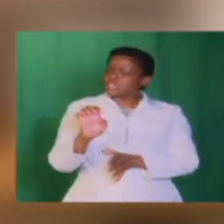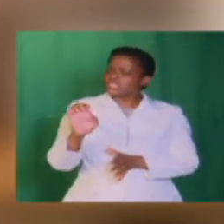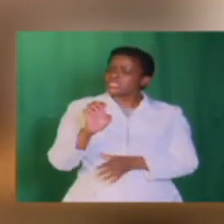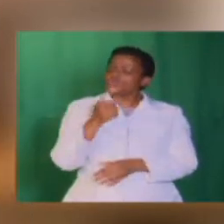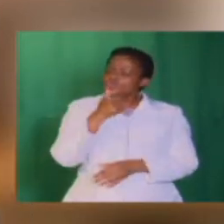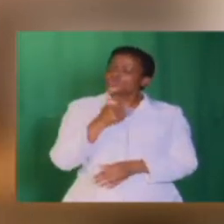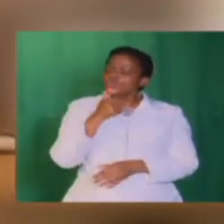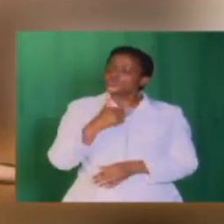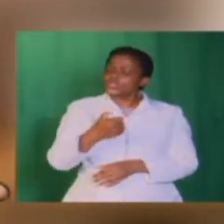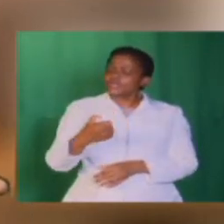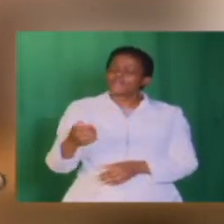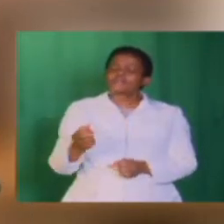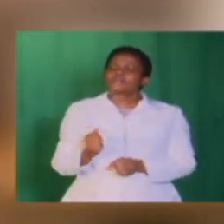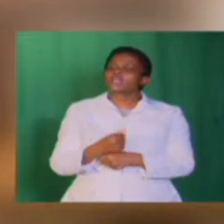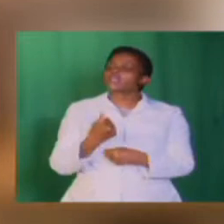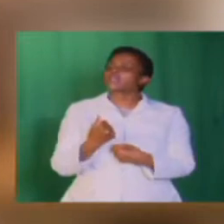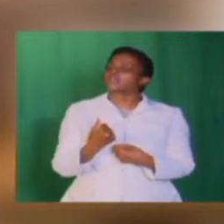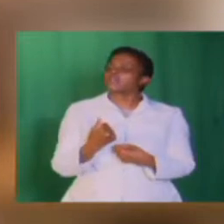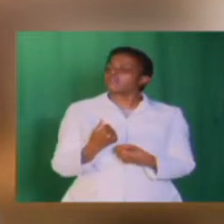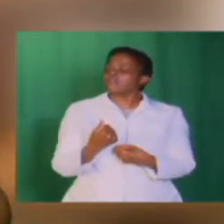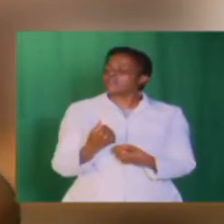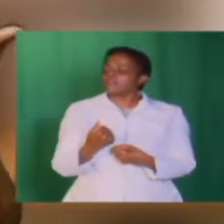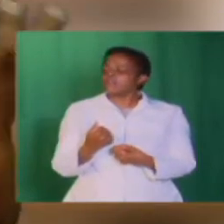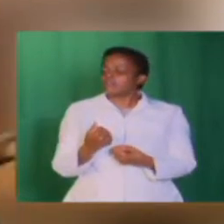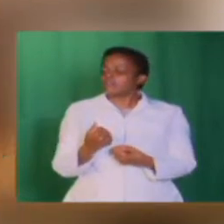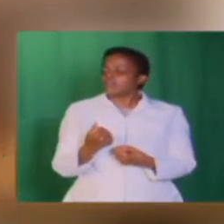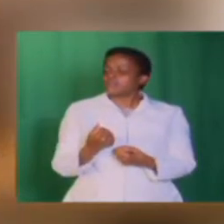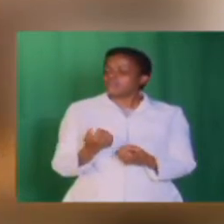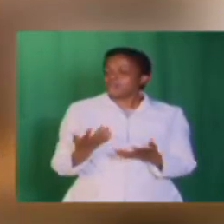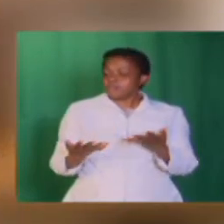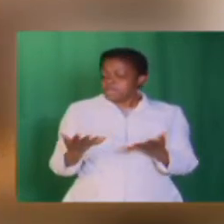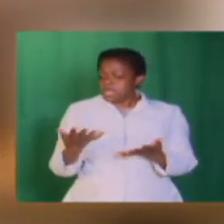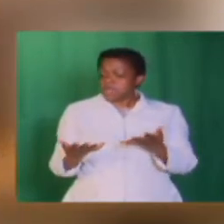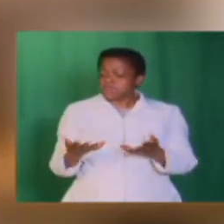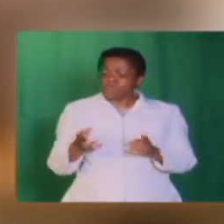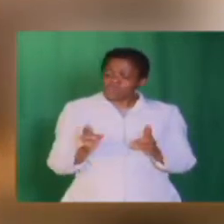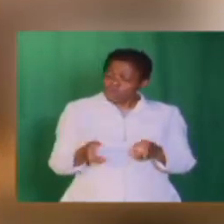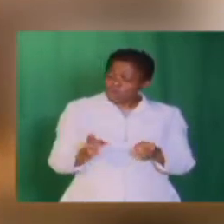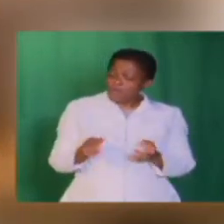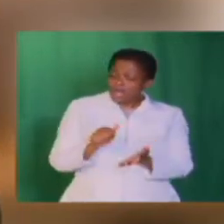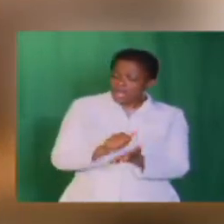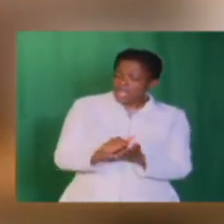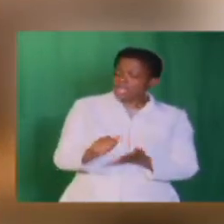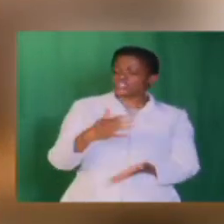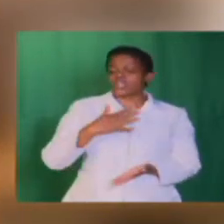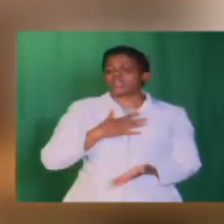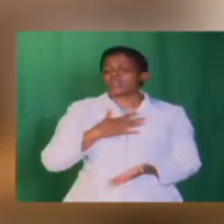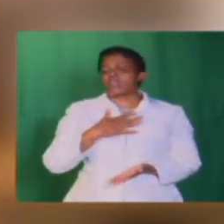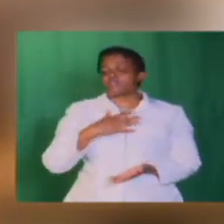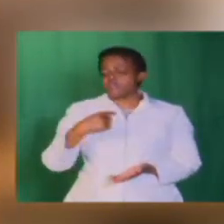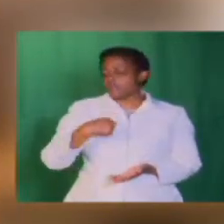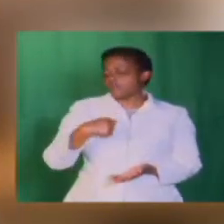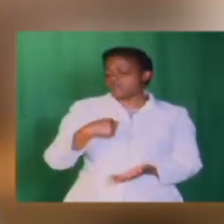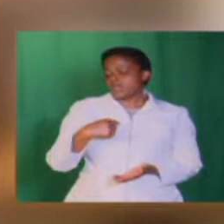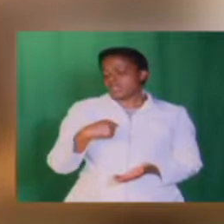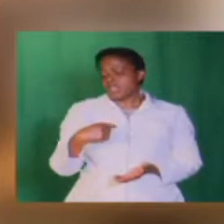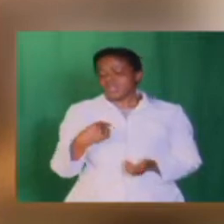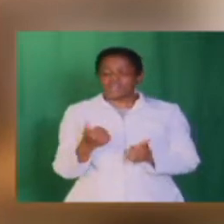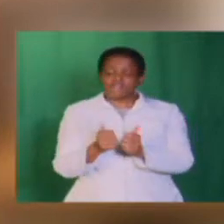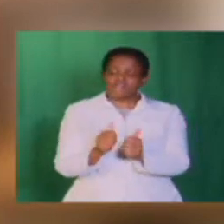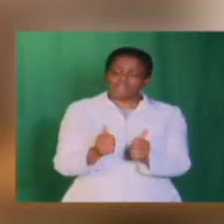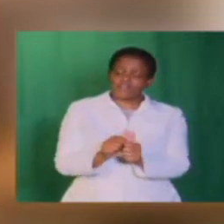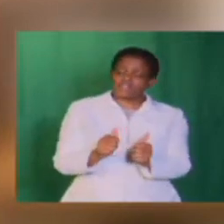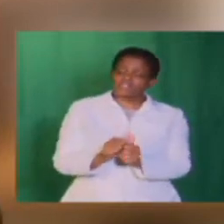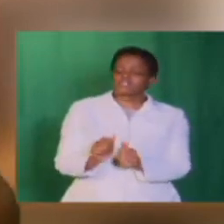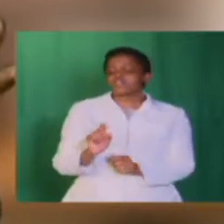friends. Make it a point, or you can even make it a tradition that you are actually going to be speaking to your friend about how their